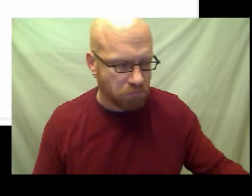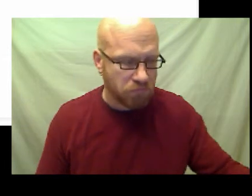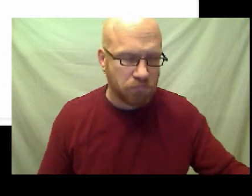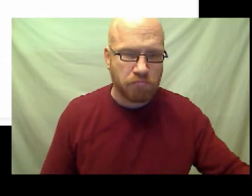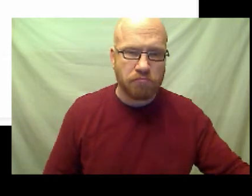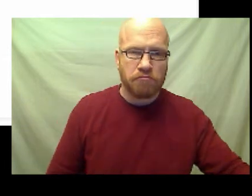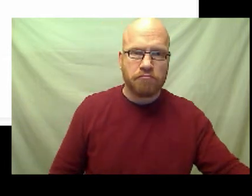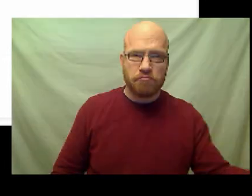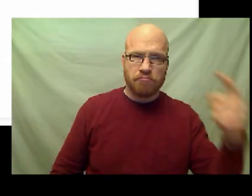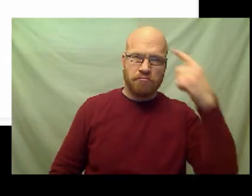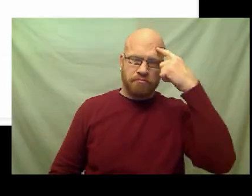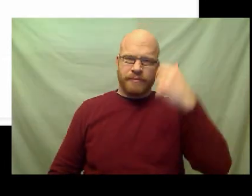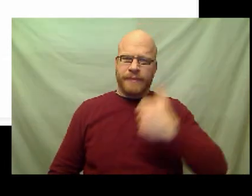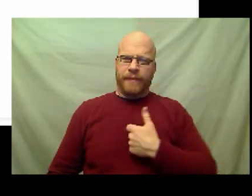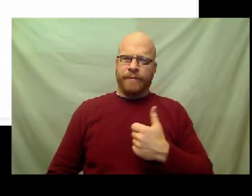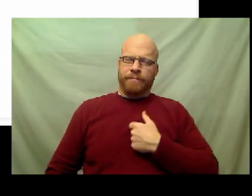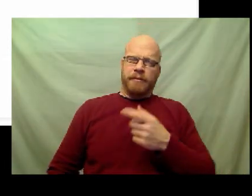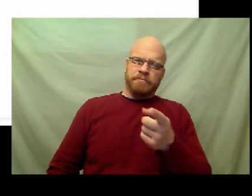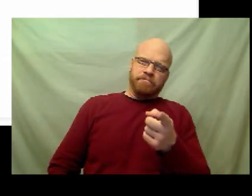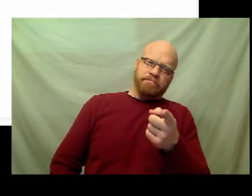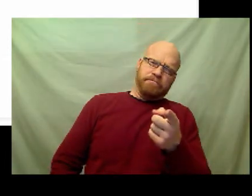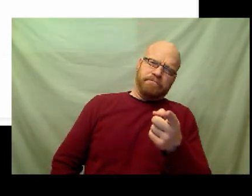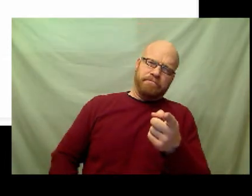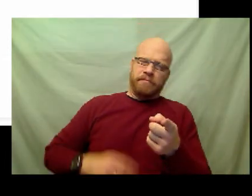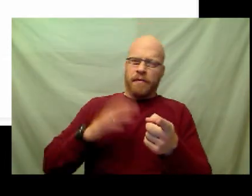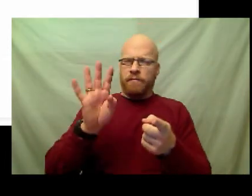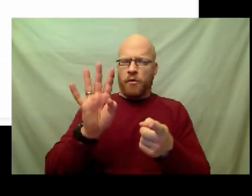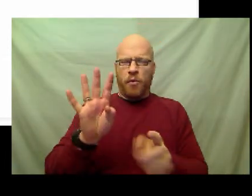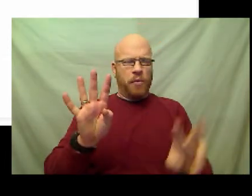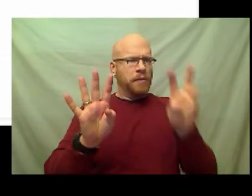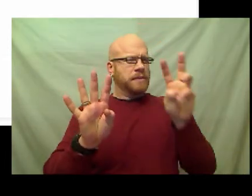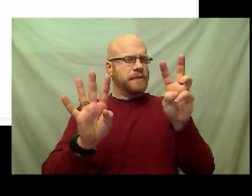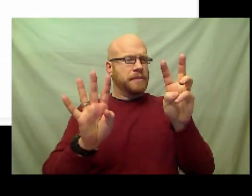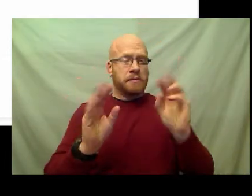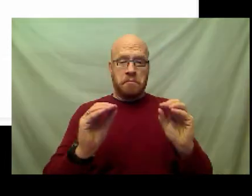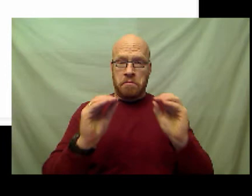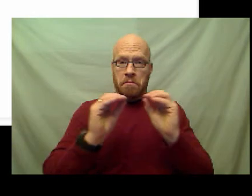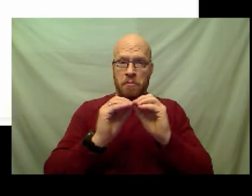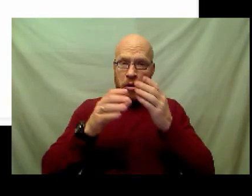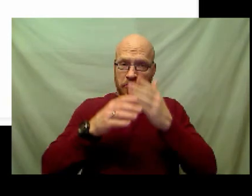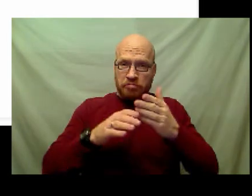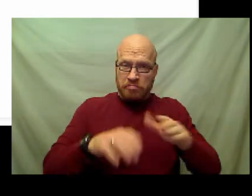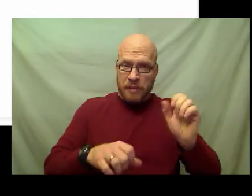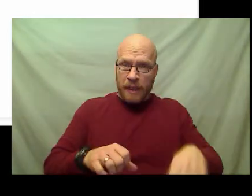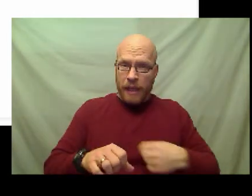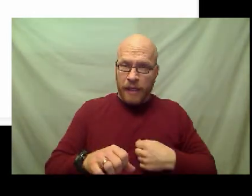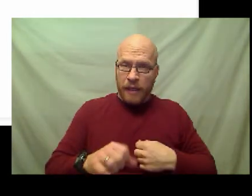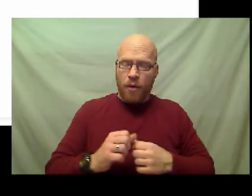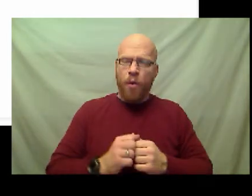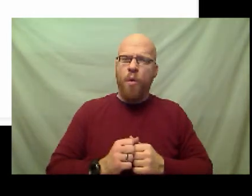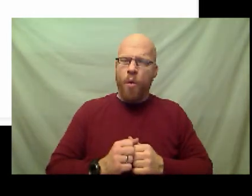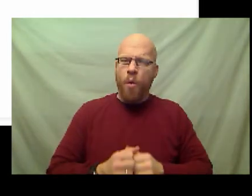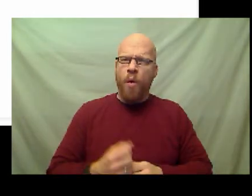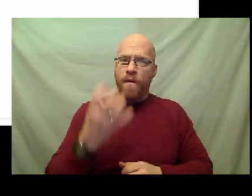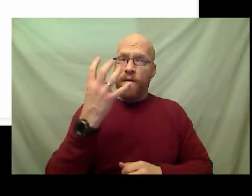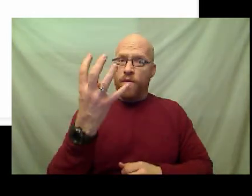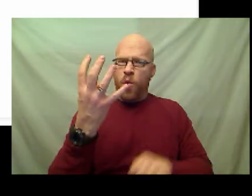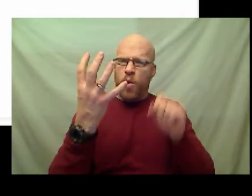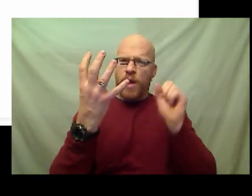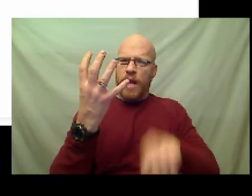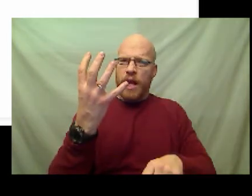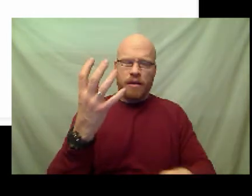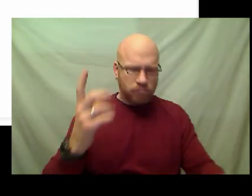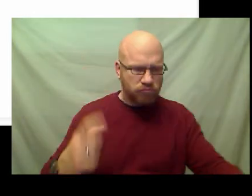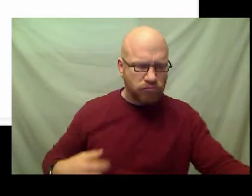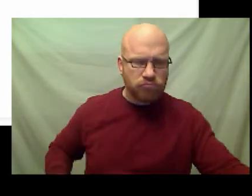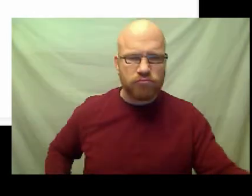So we have 4 times 6. But I'm looking at it going, 4 and 6, they can be divided down further. 4 can be written